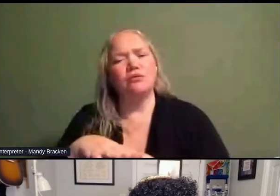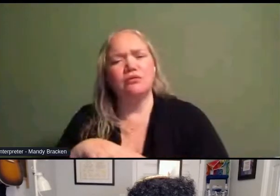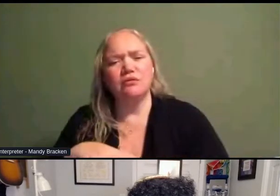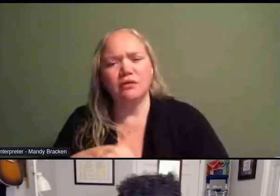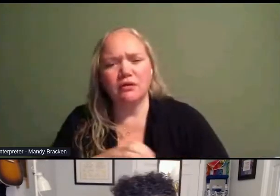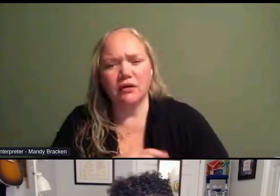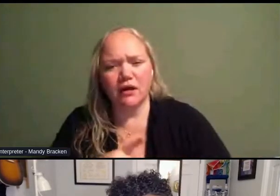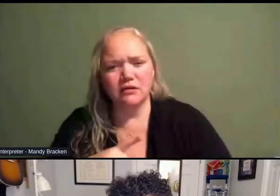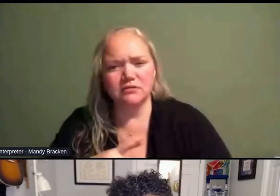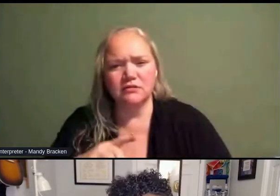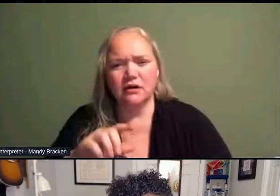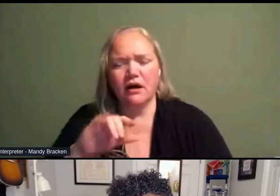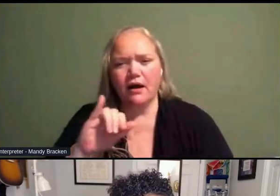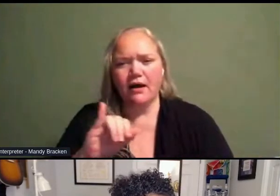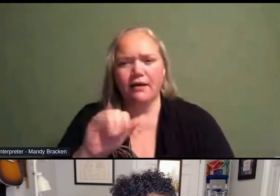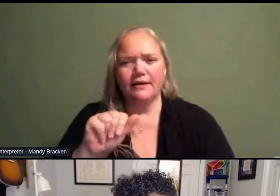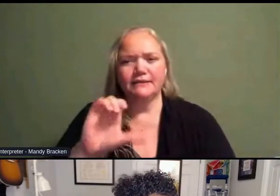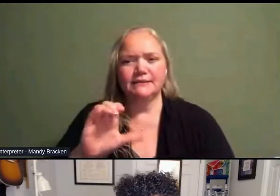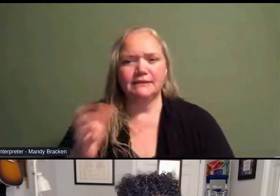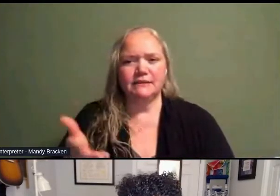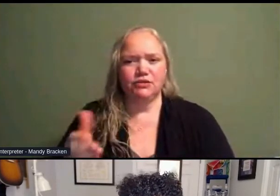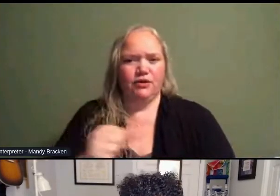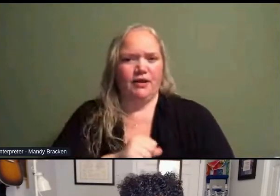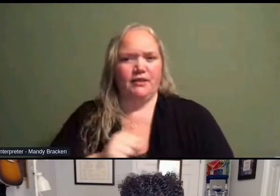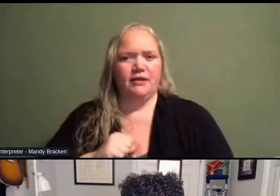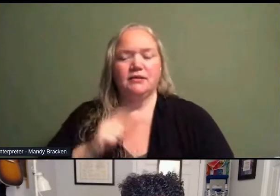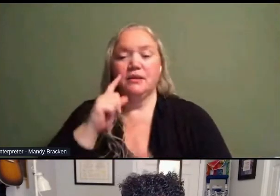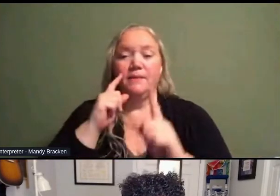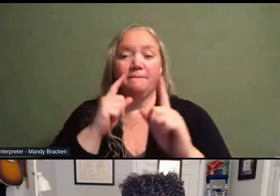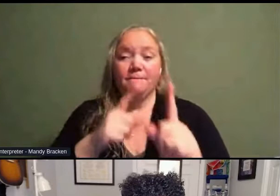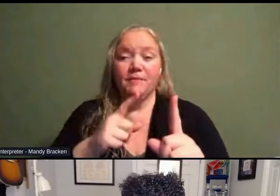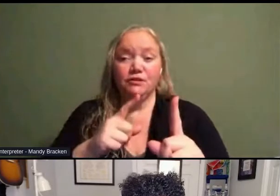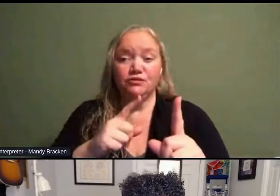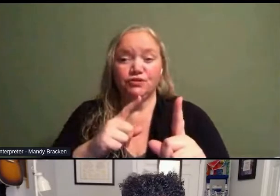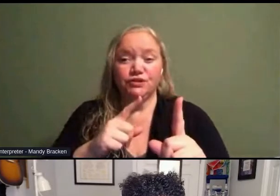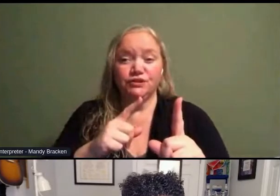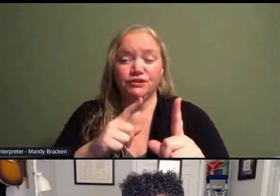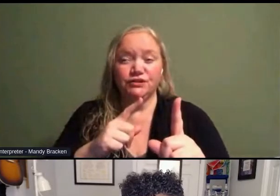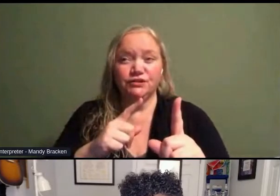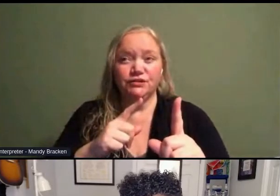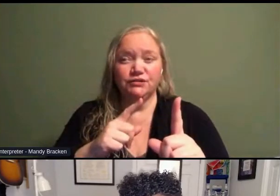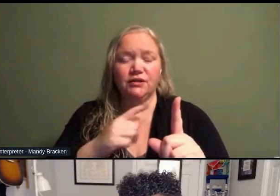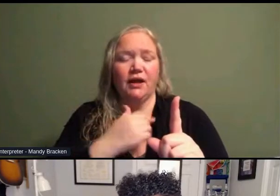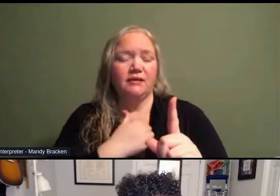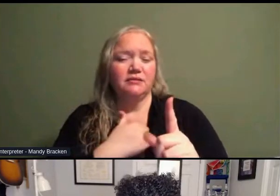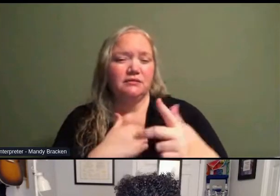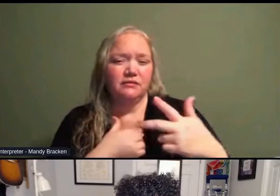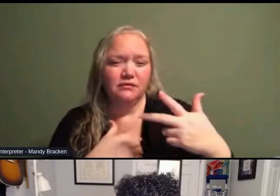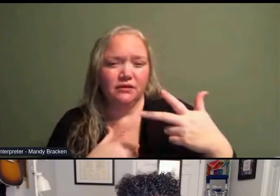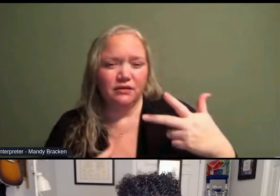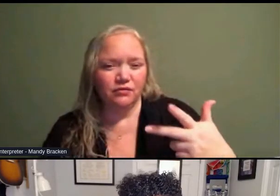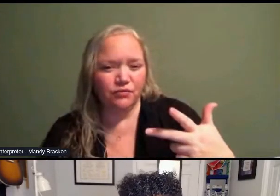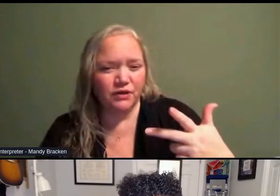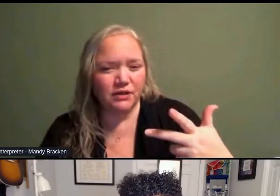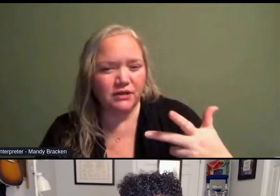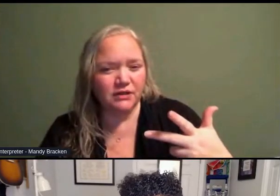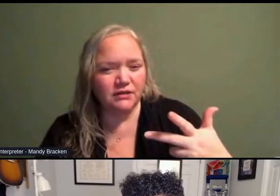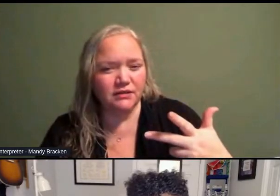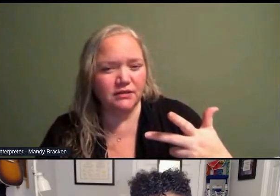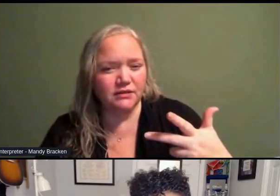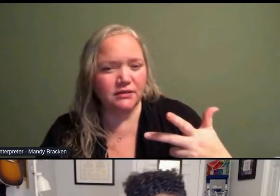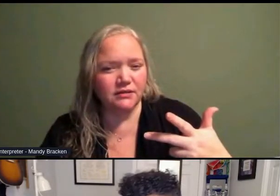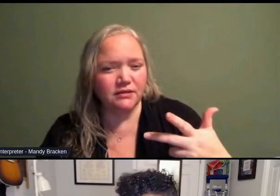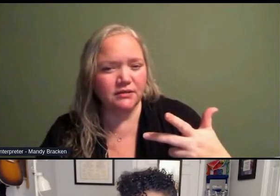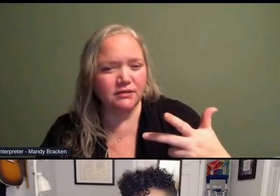mission of the IAC has three basic pillars. One is to build and unite an Israeli